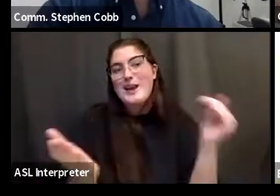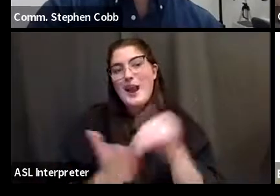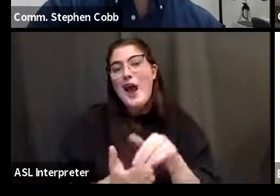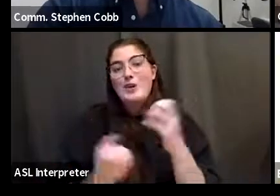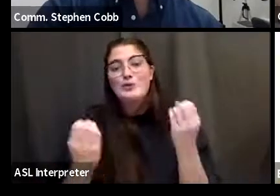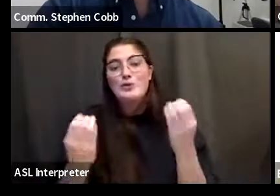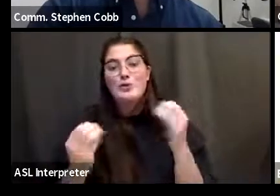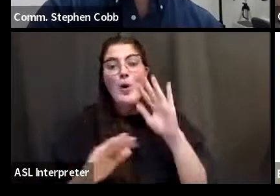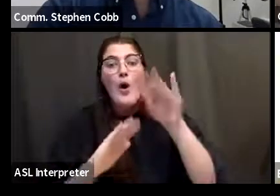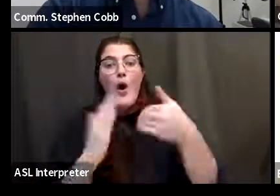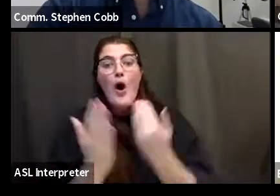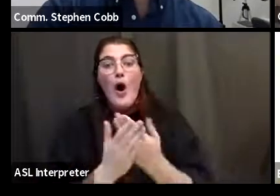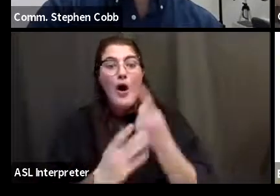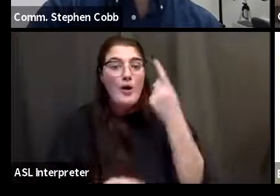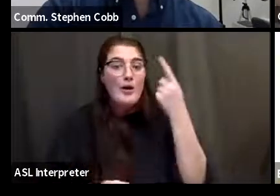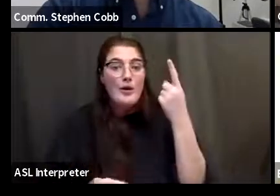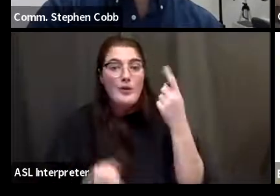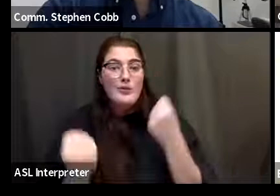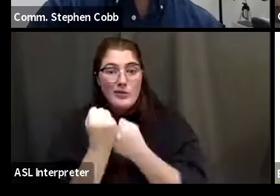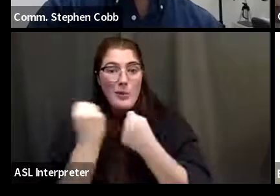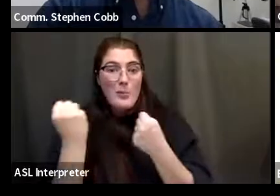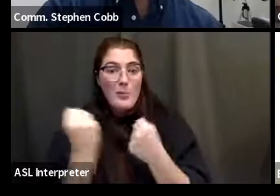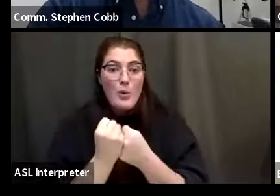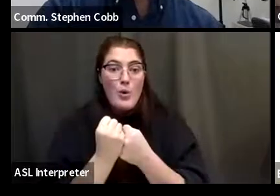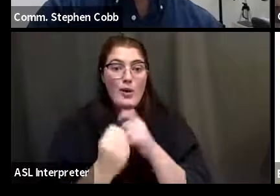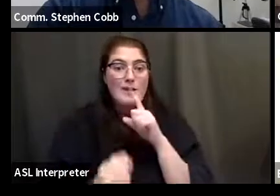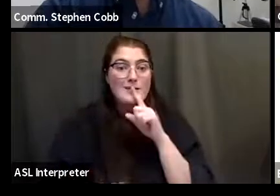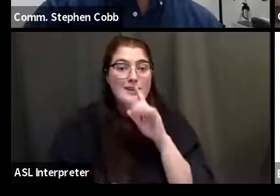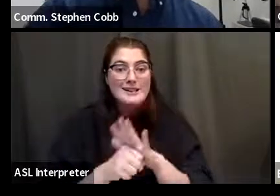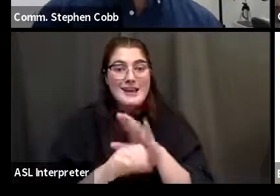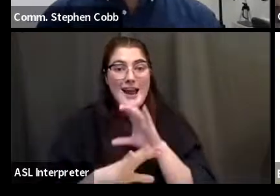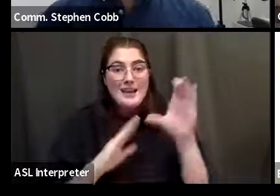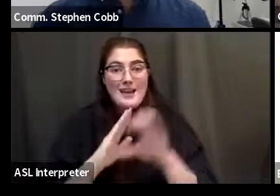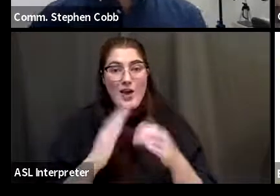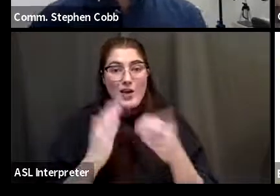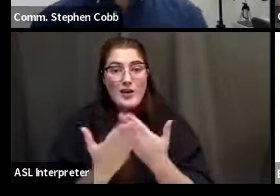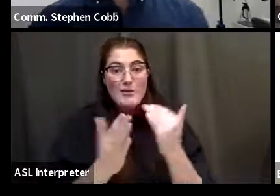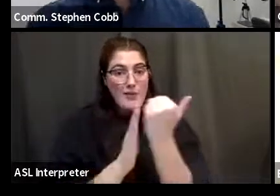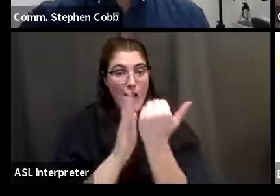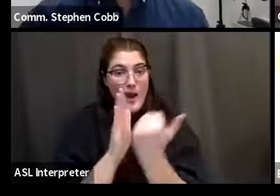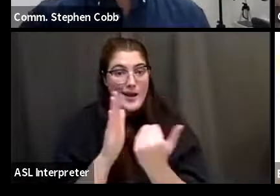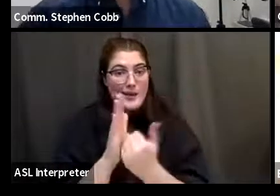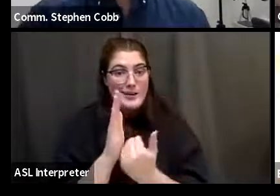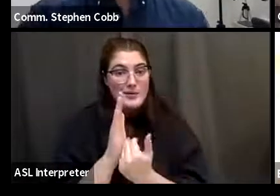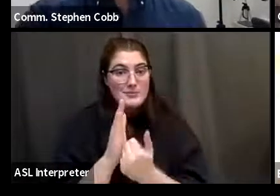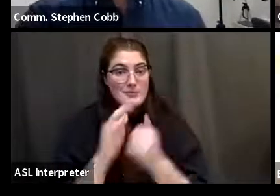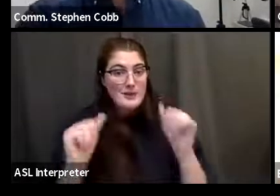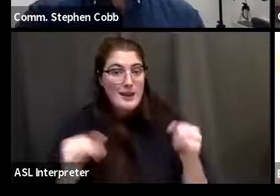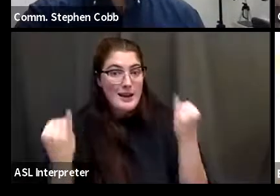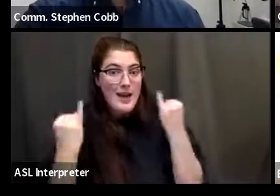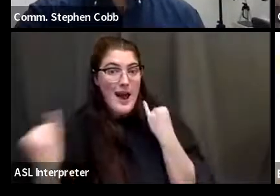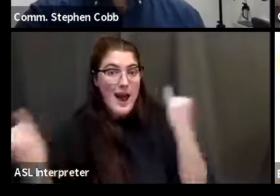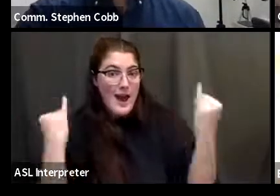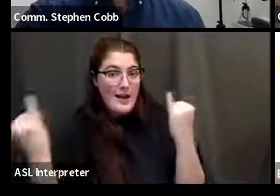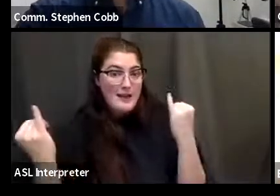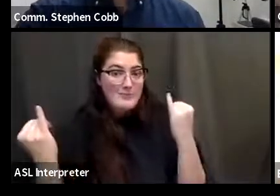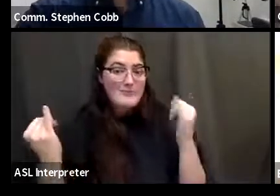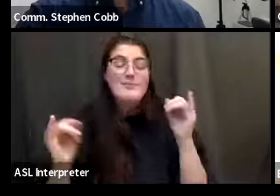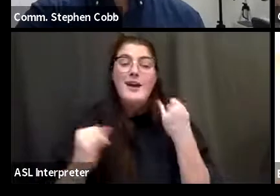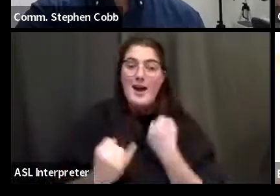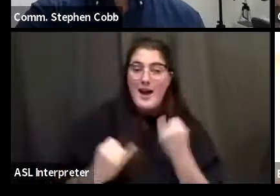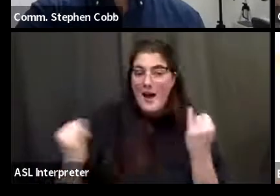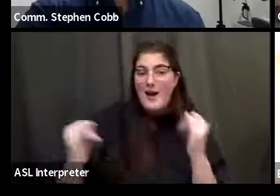All in favor of the consent calendar items as listed, can I get an aye? Aye.